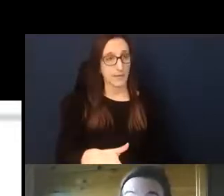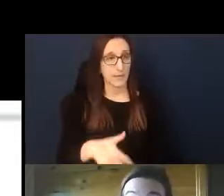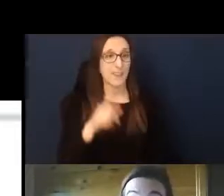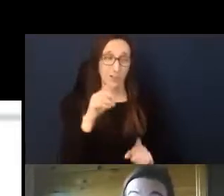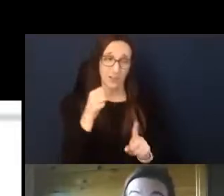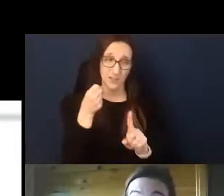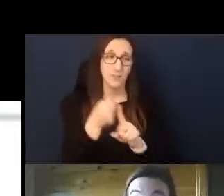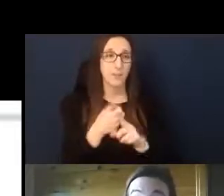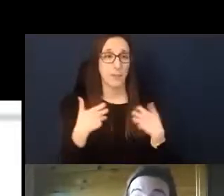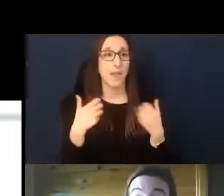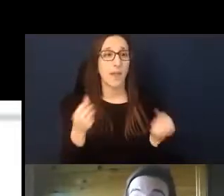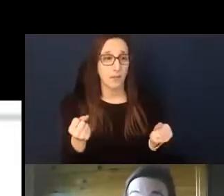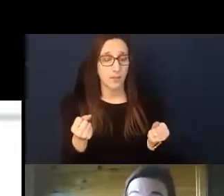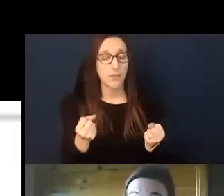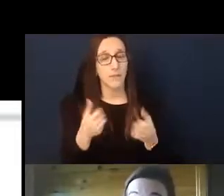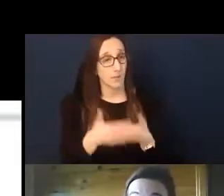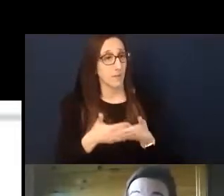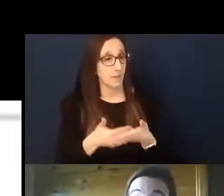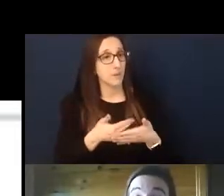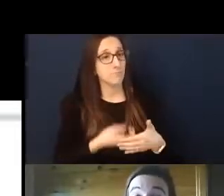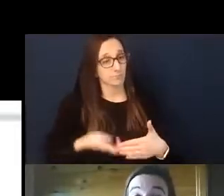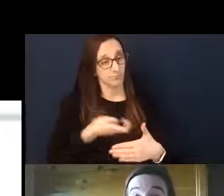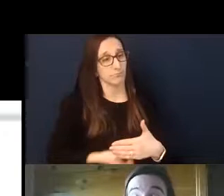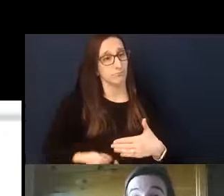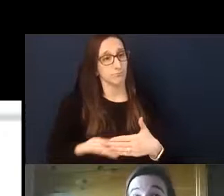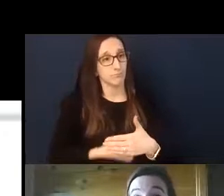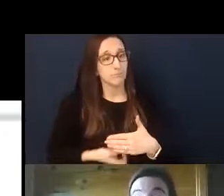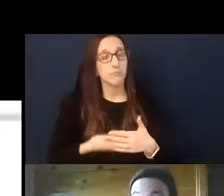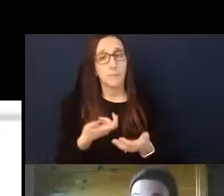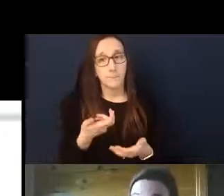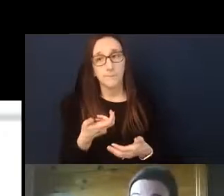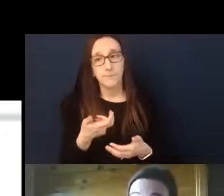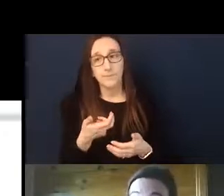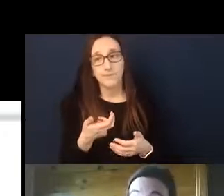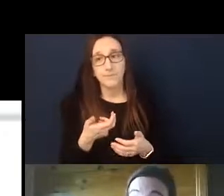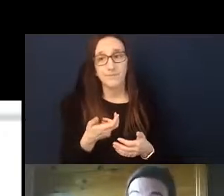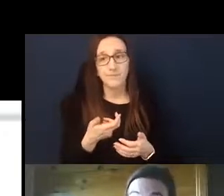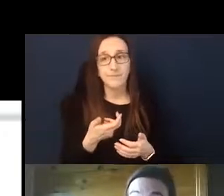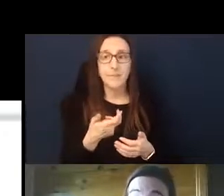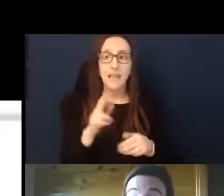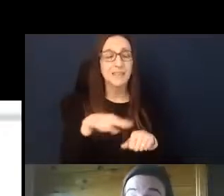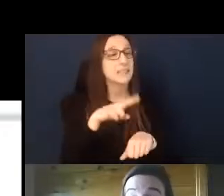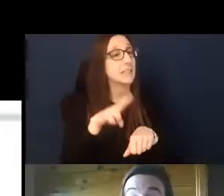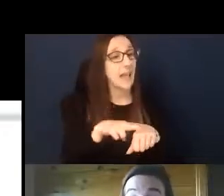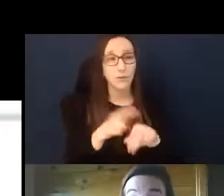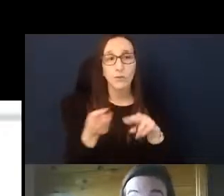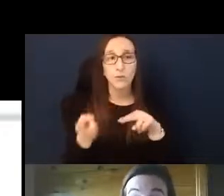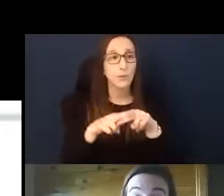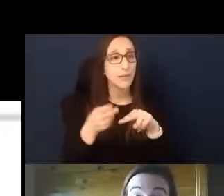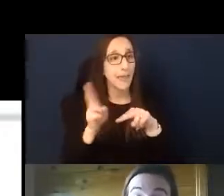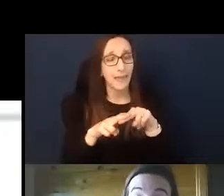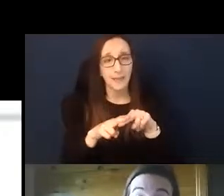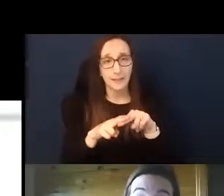affect the health of the baby. It is very natural to gain weight. You want to gain at